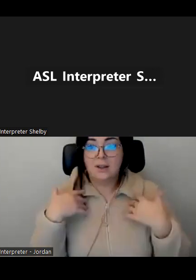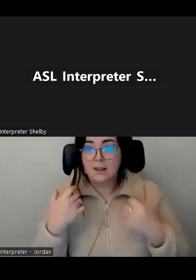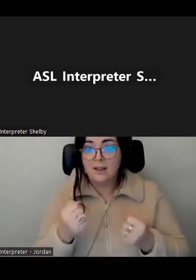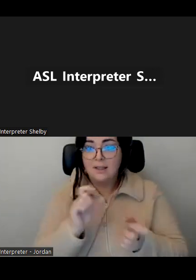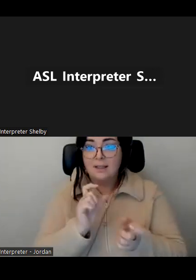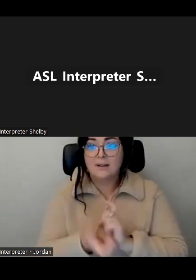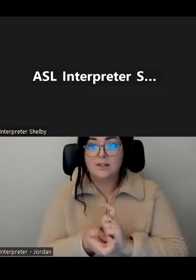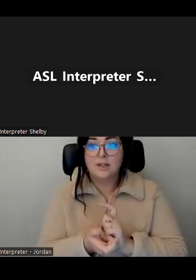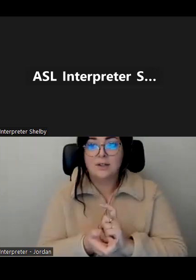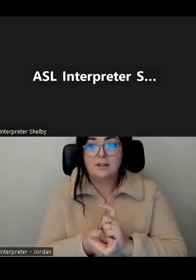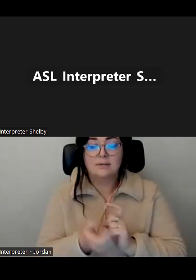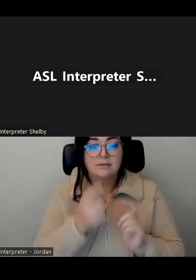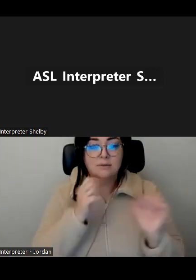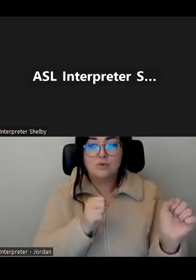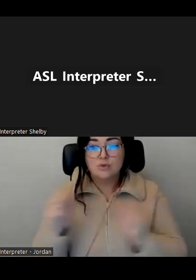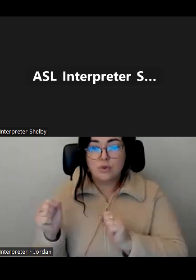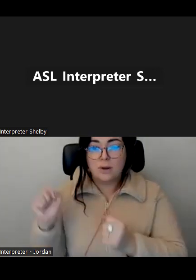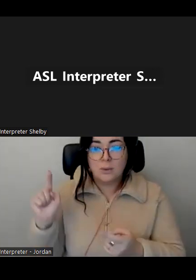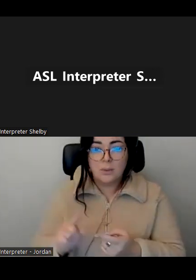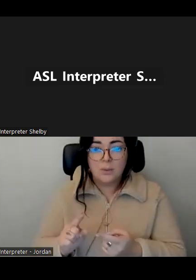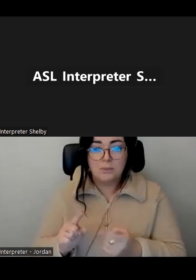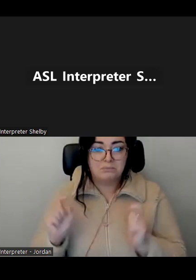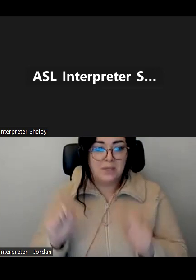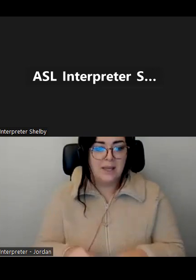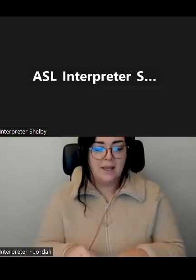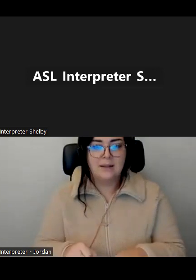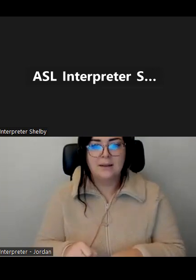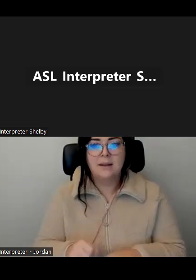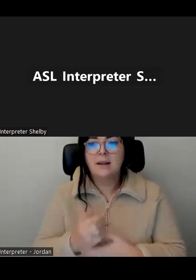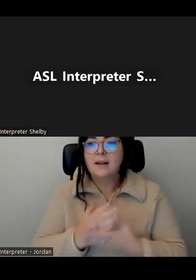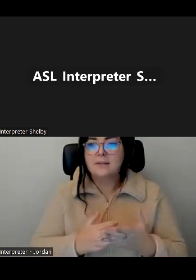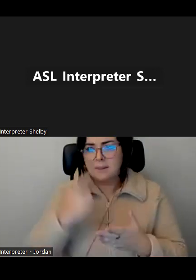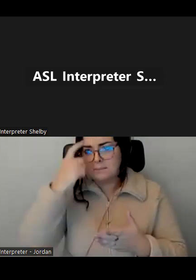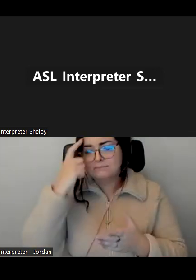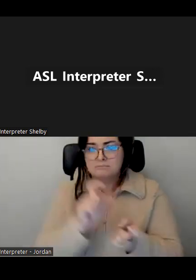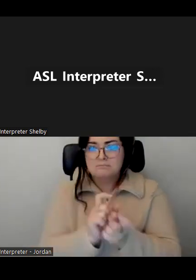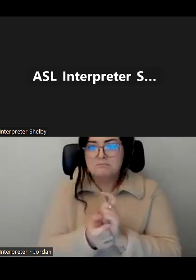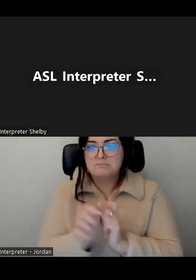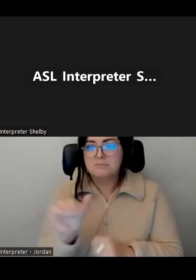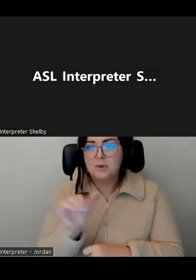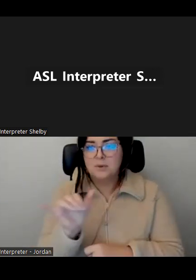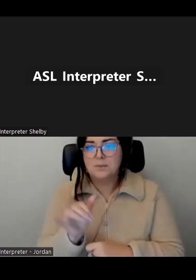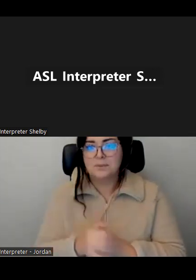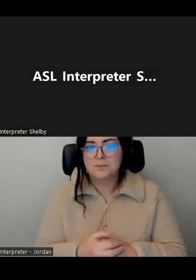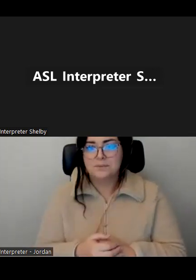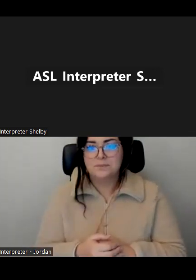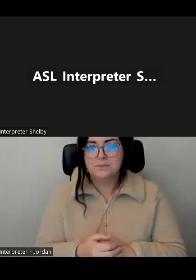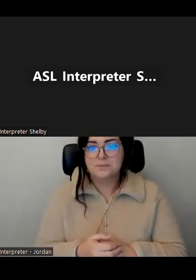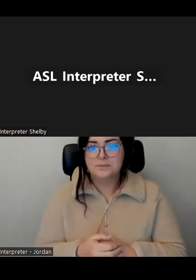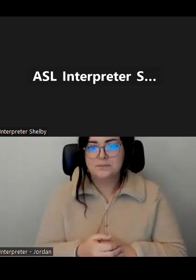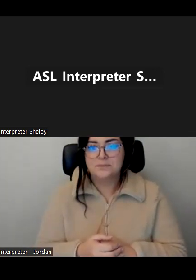we lose some of our strength. And also some mental changes too, where,